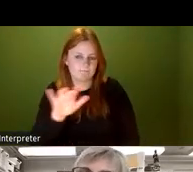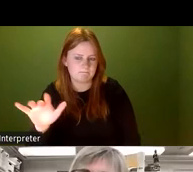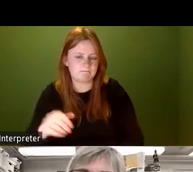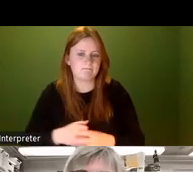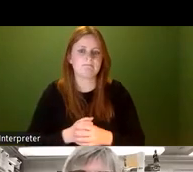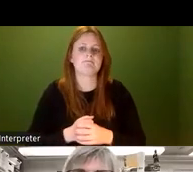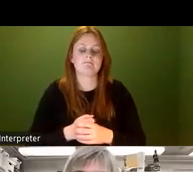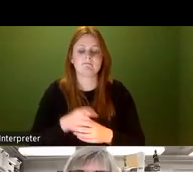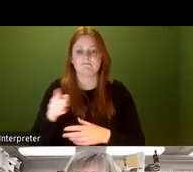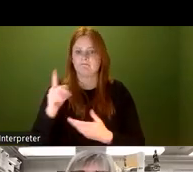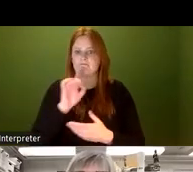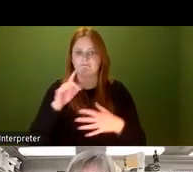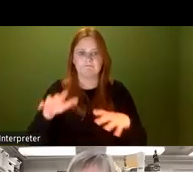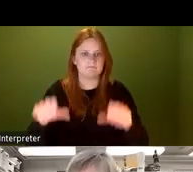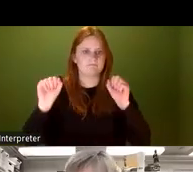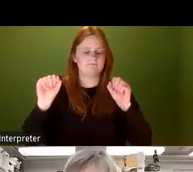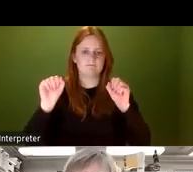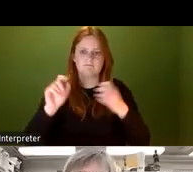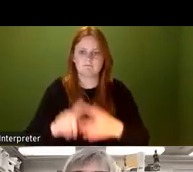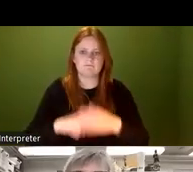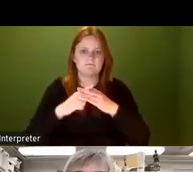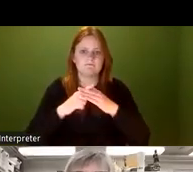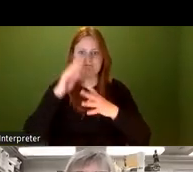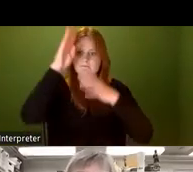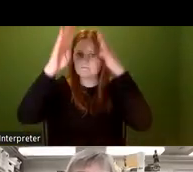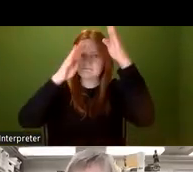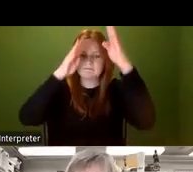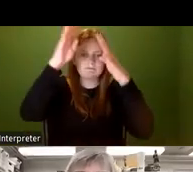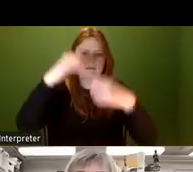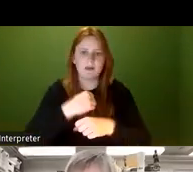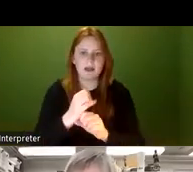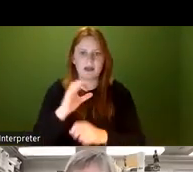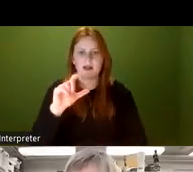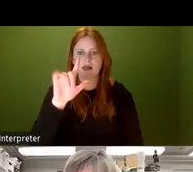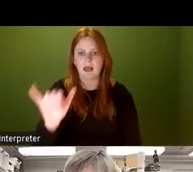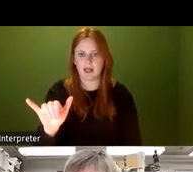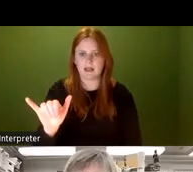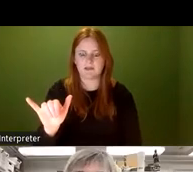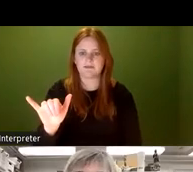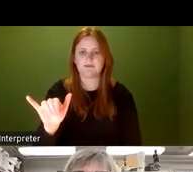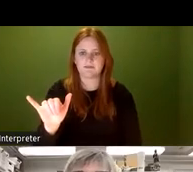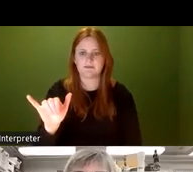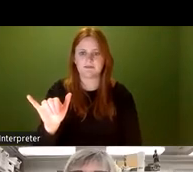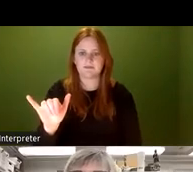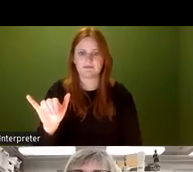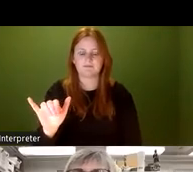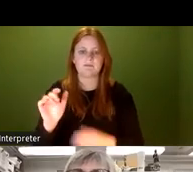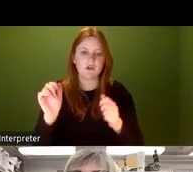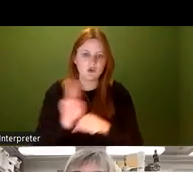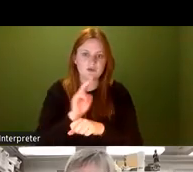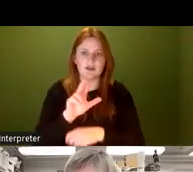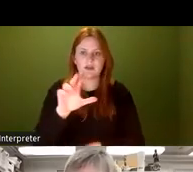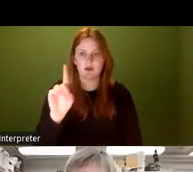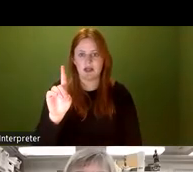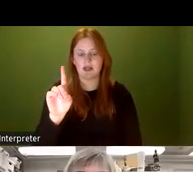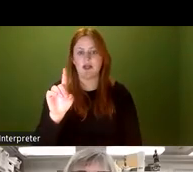really taken the lead in creating clays specific to 3D printing. So